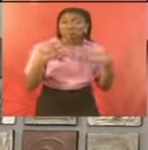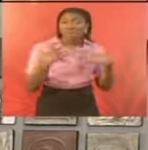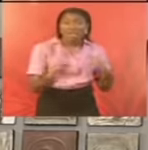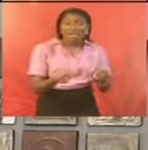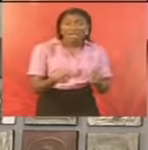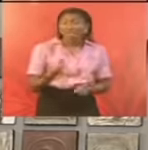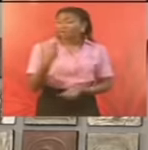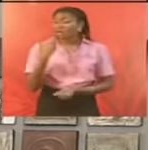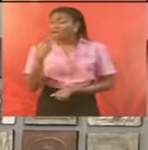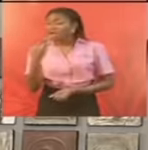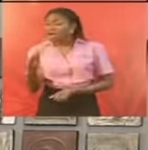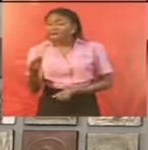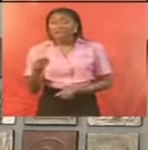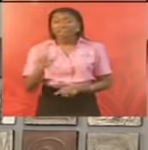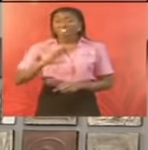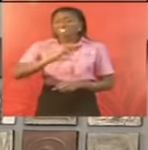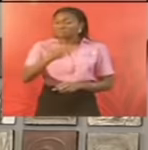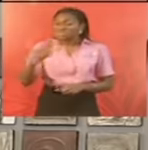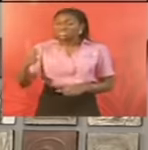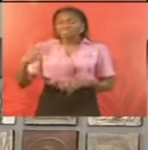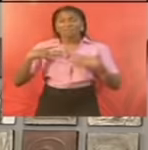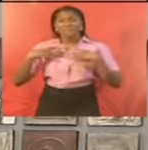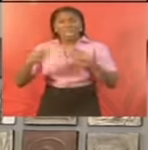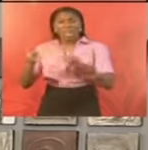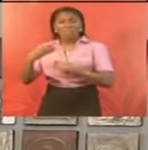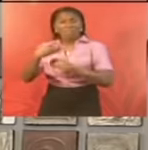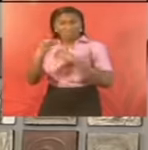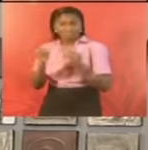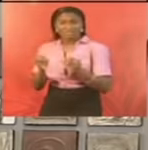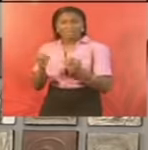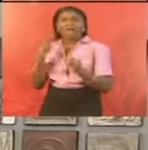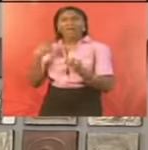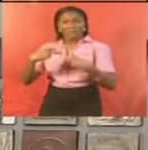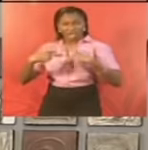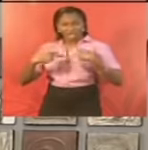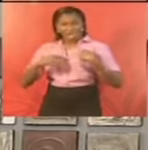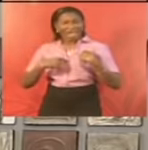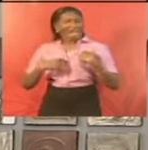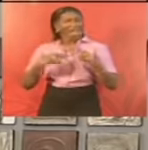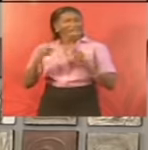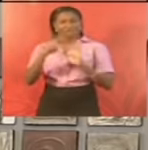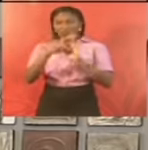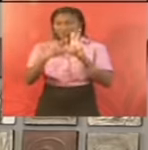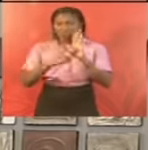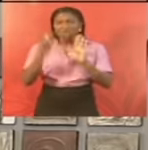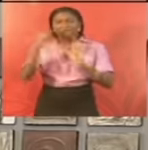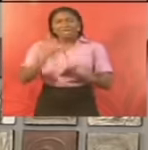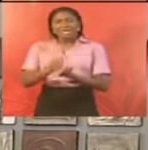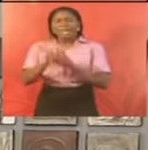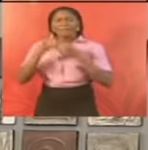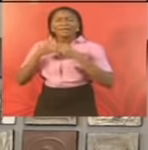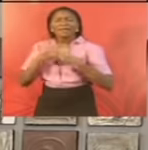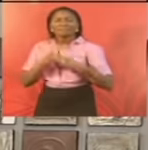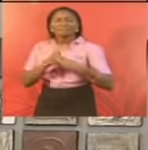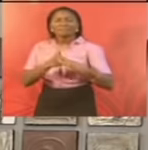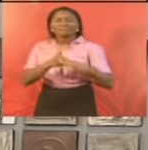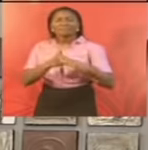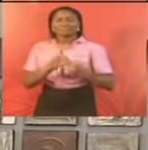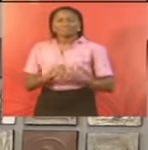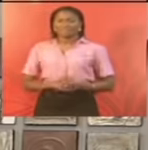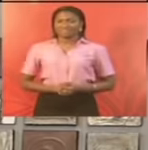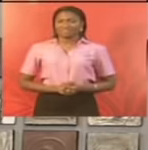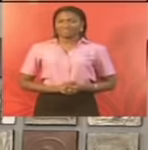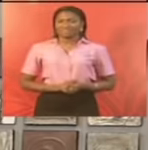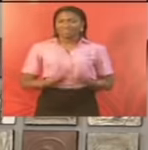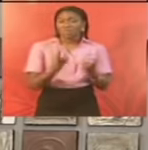the county medical offices of health. And this guidance is really along the lines of how to expedite the contact